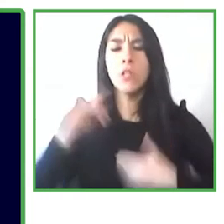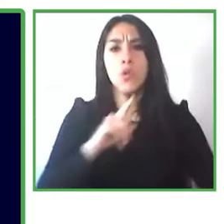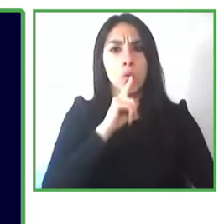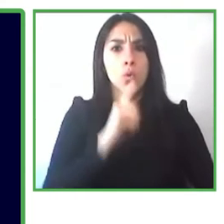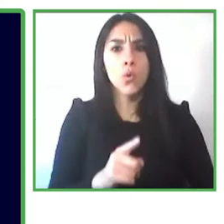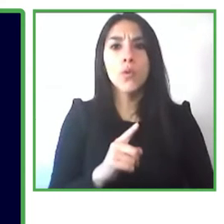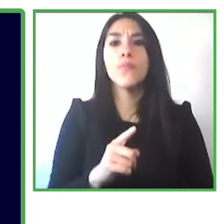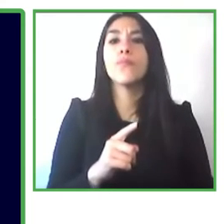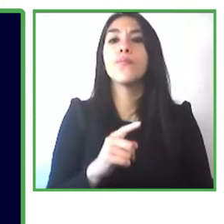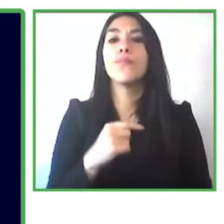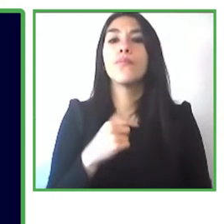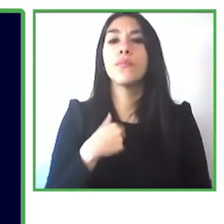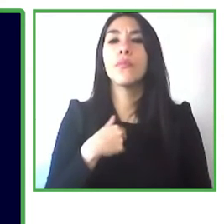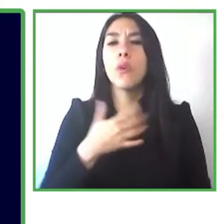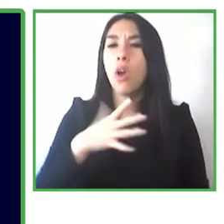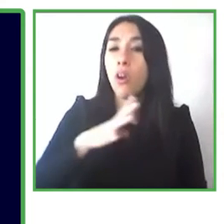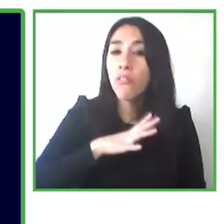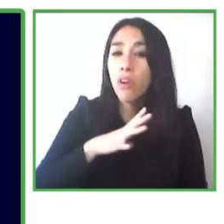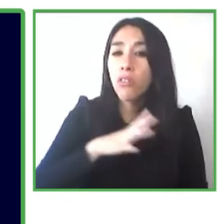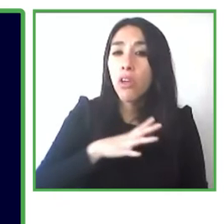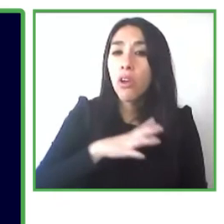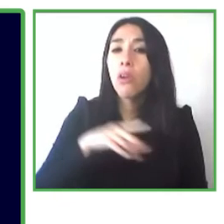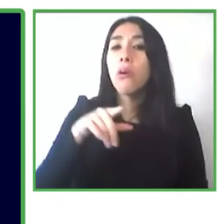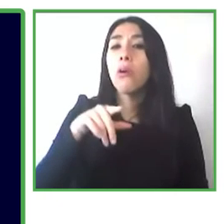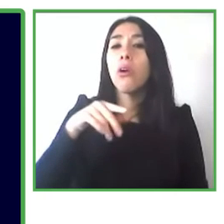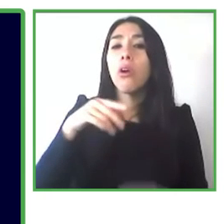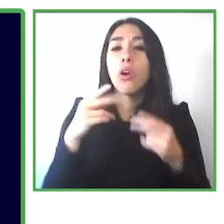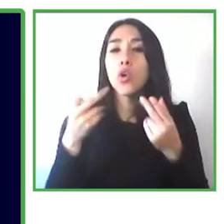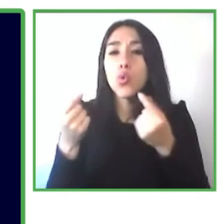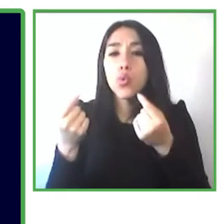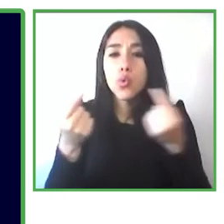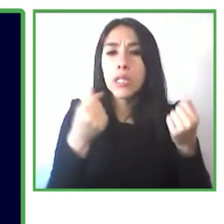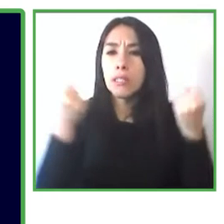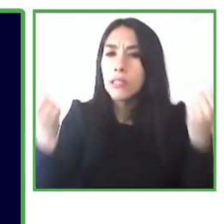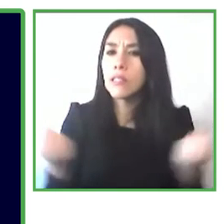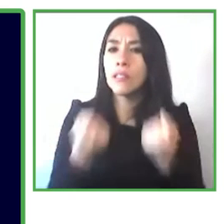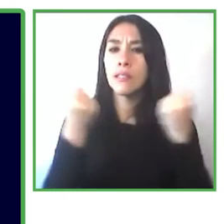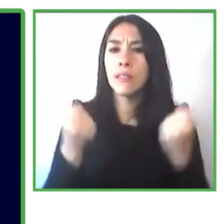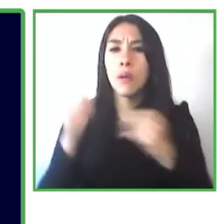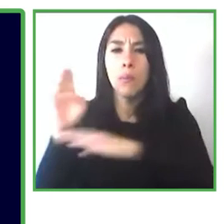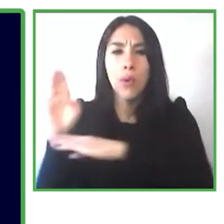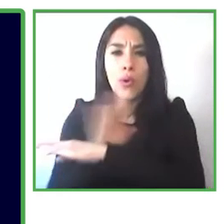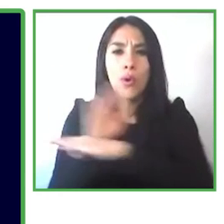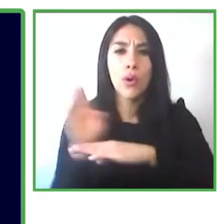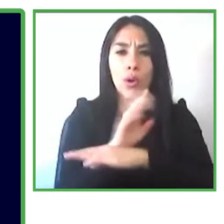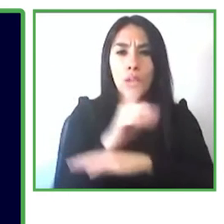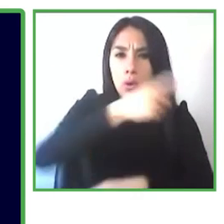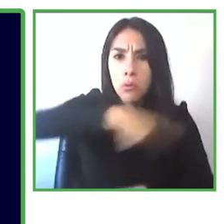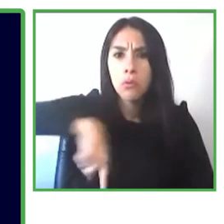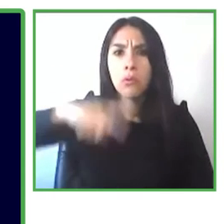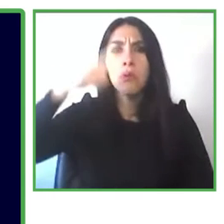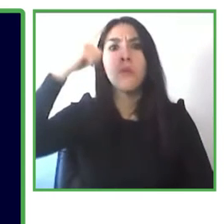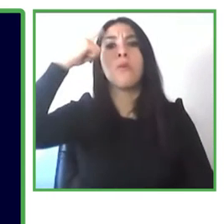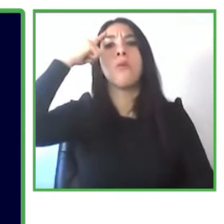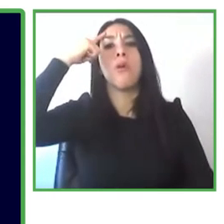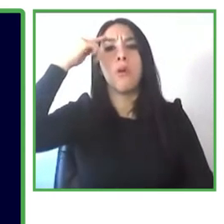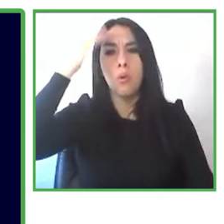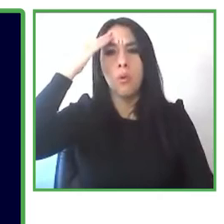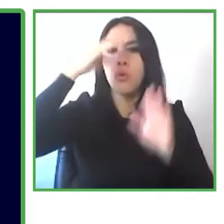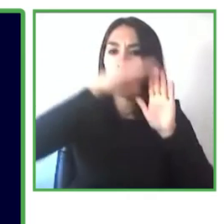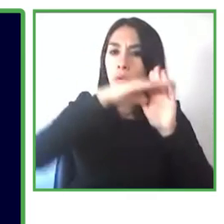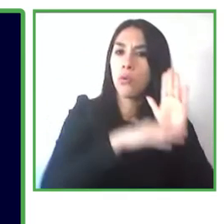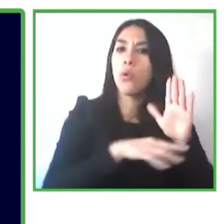we needed to generate something that would allow companies to get to know criteria of work inclusion that